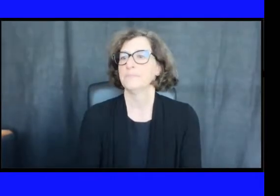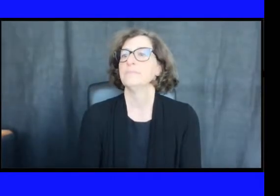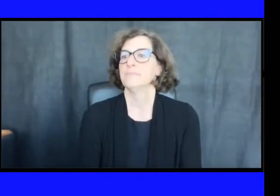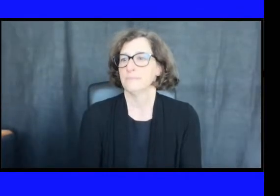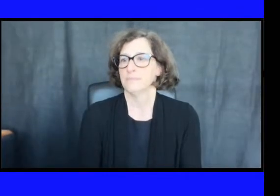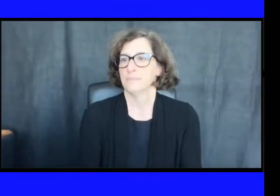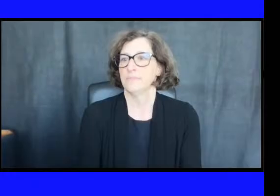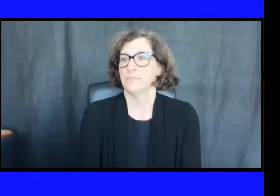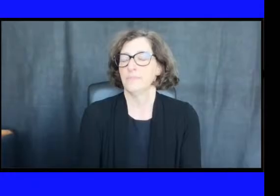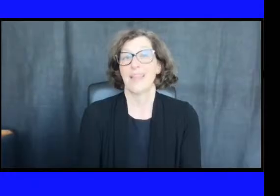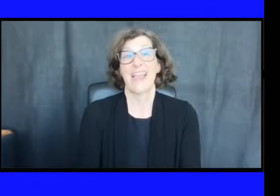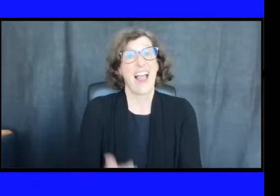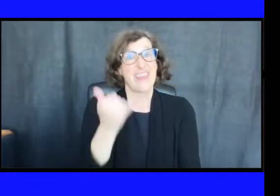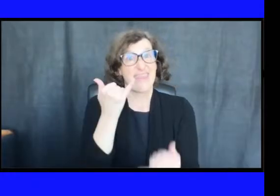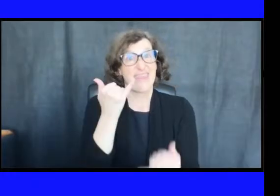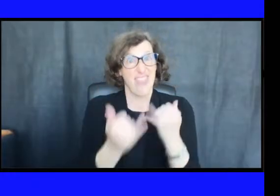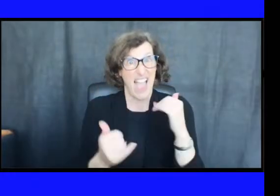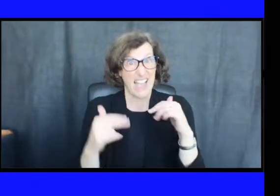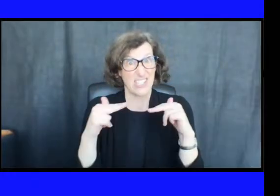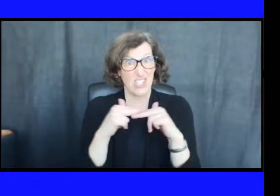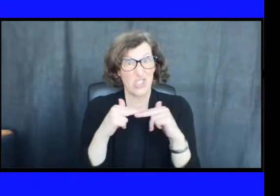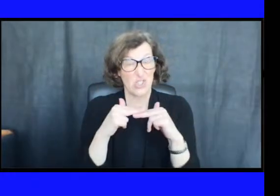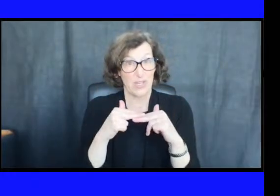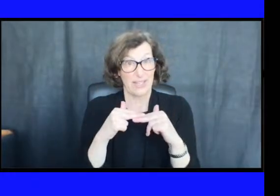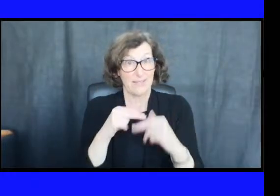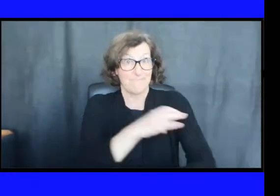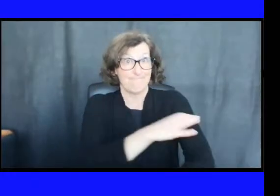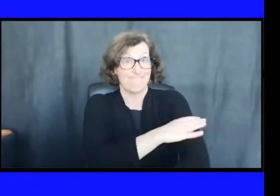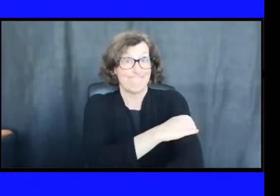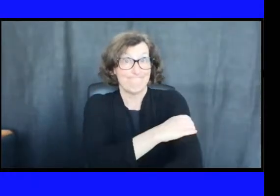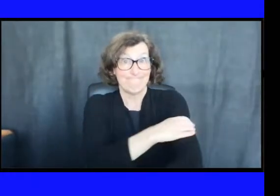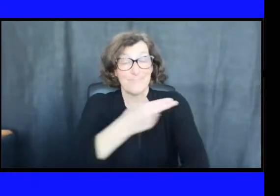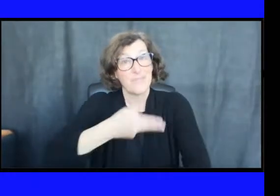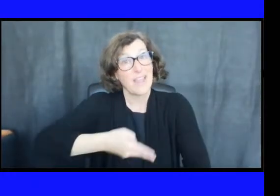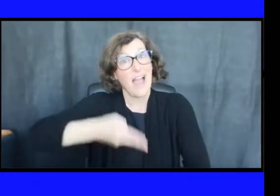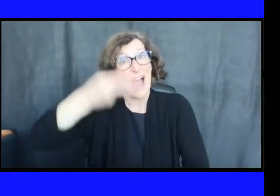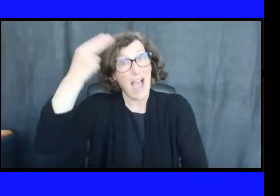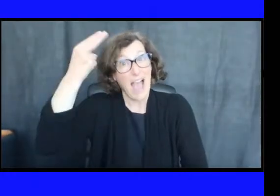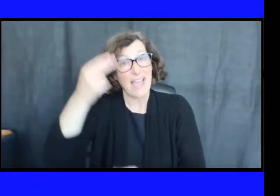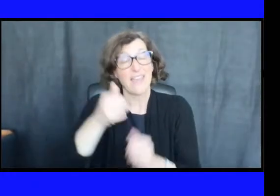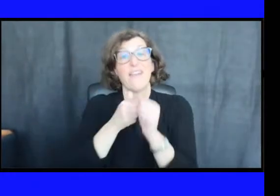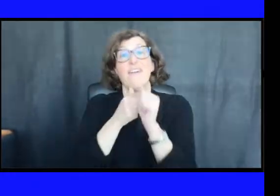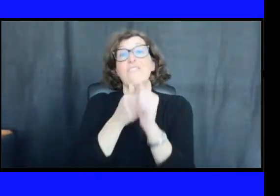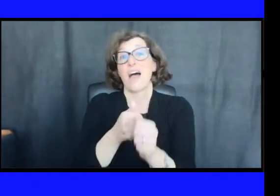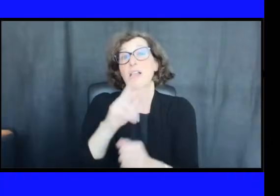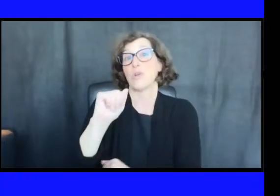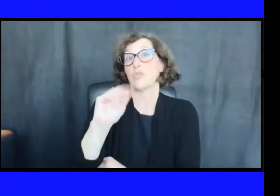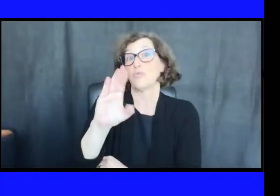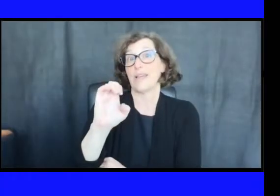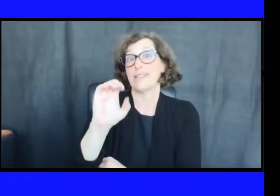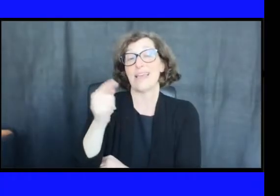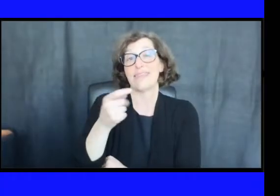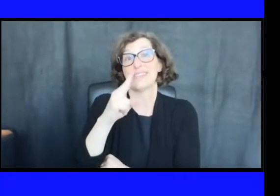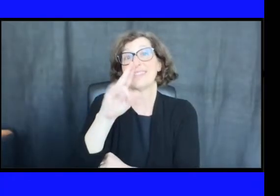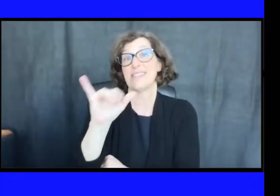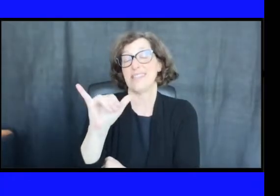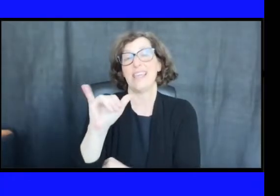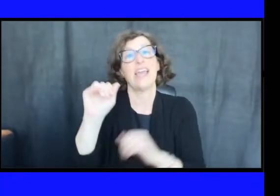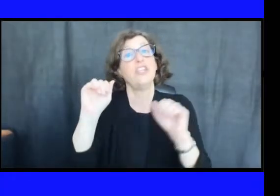of our population. So this data is now available in this way to our frontline